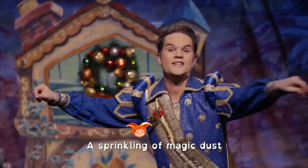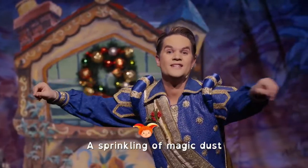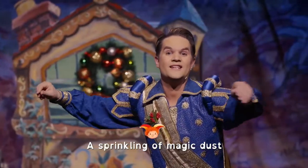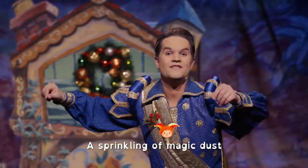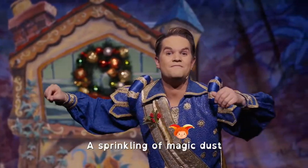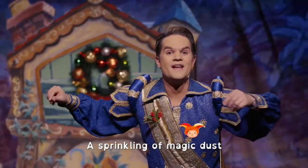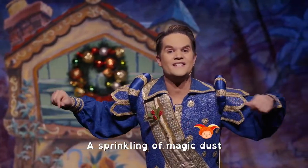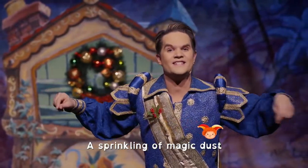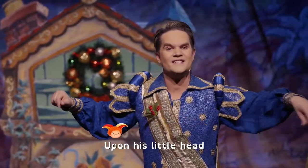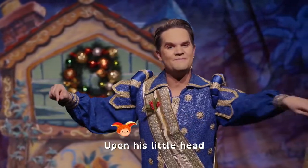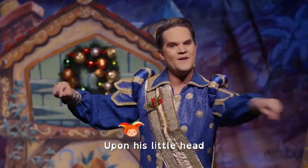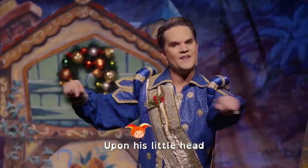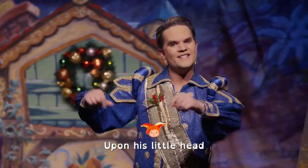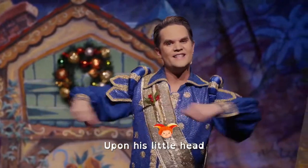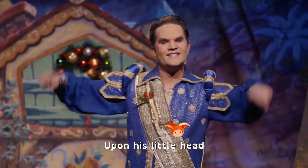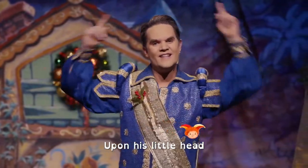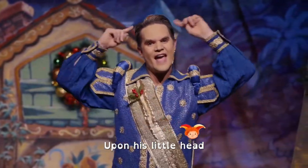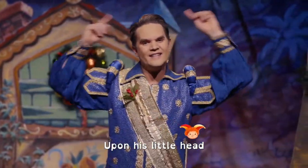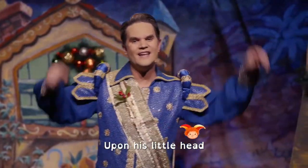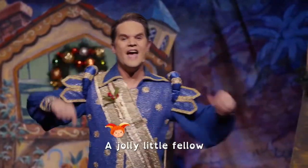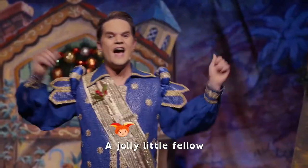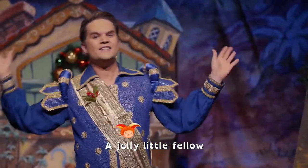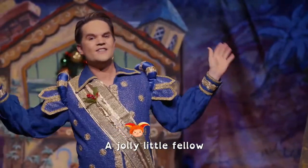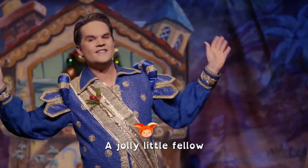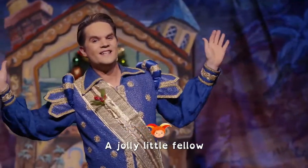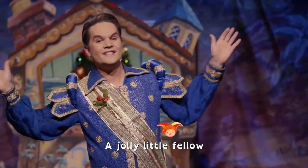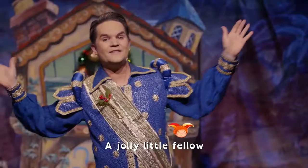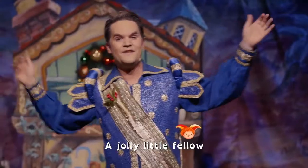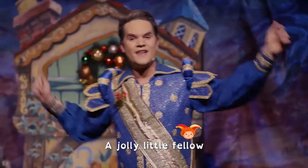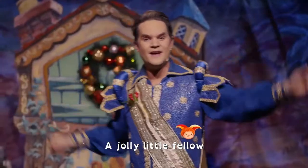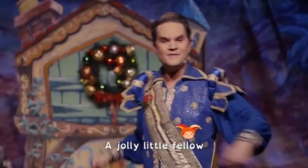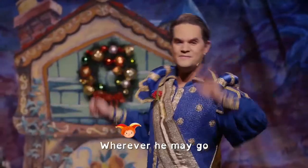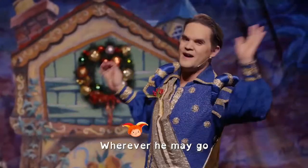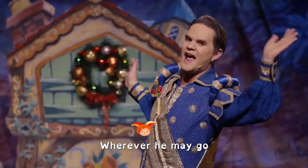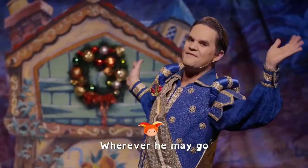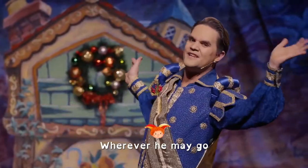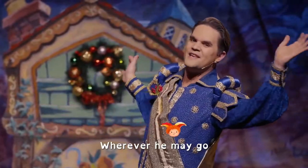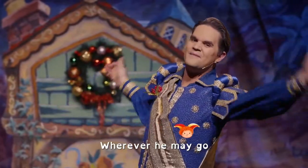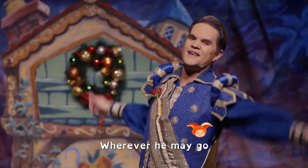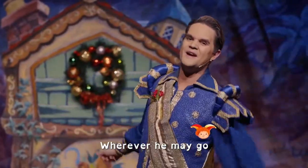a sprinkling of magic dust upon his little head. A jolly little